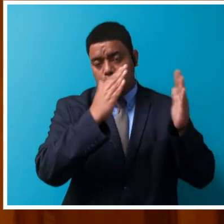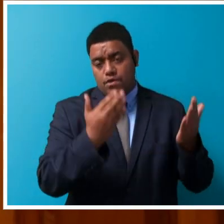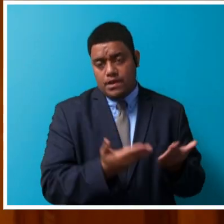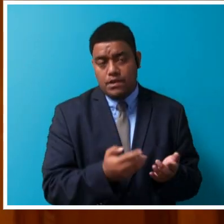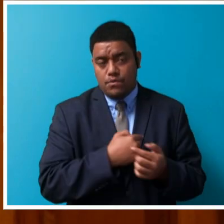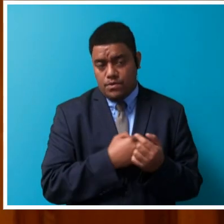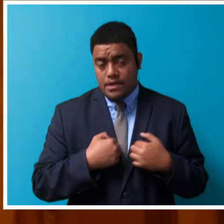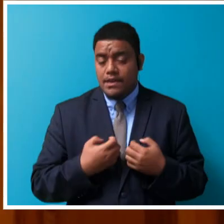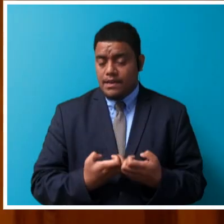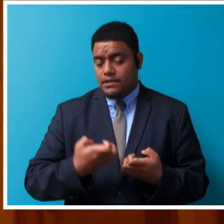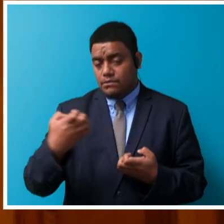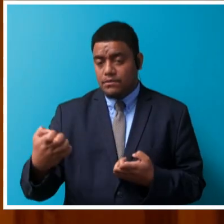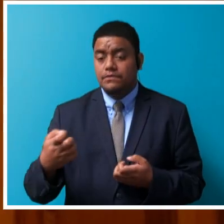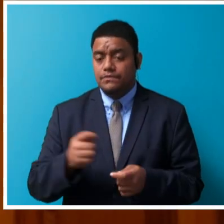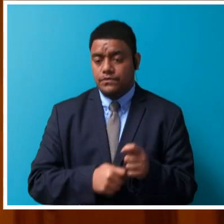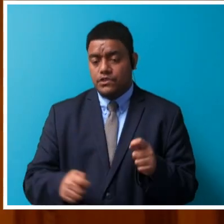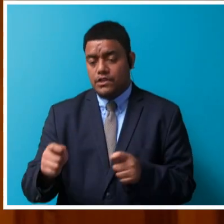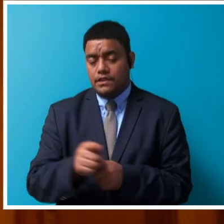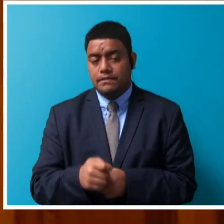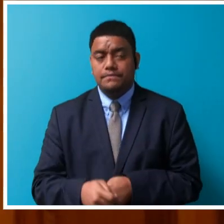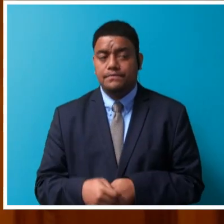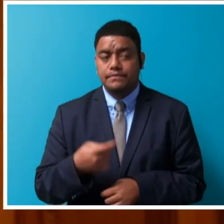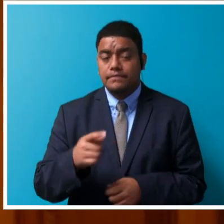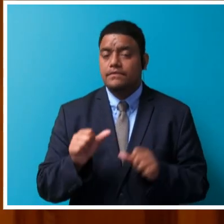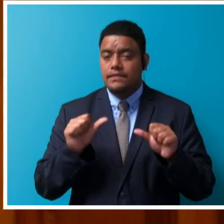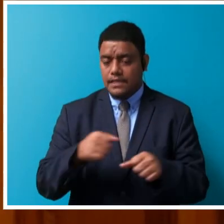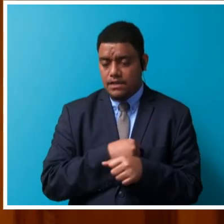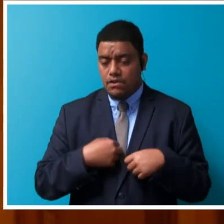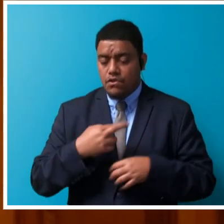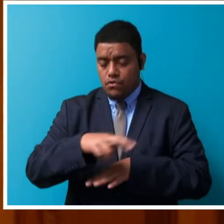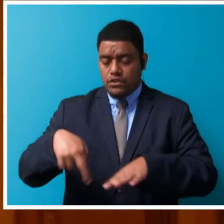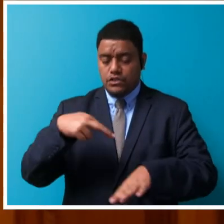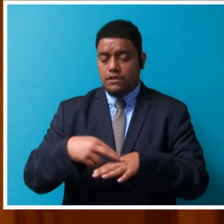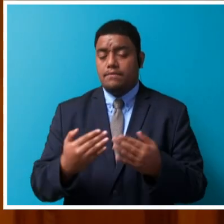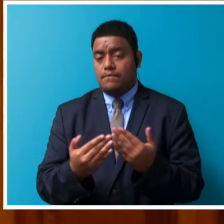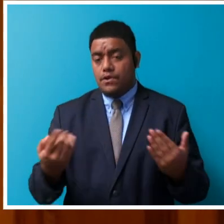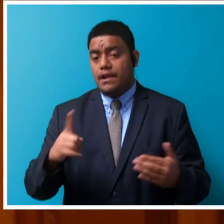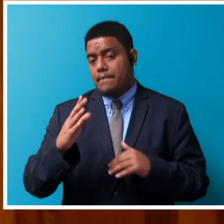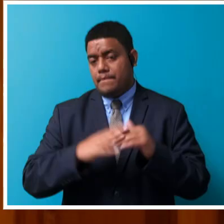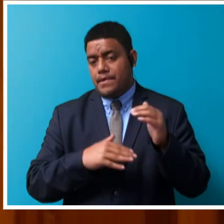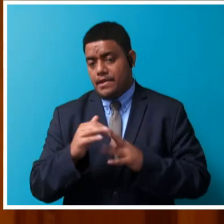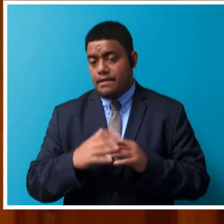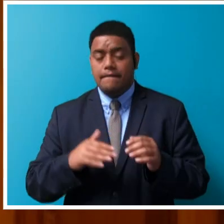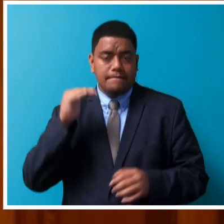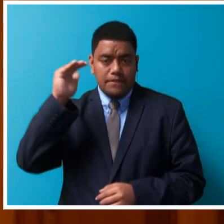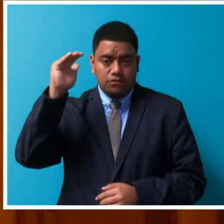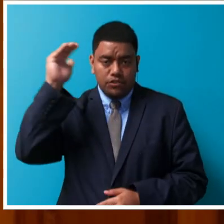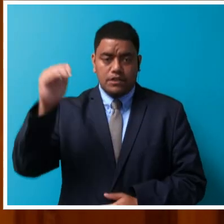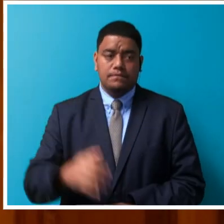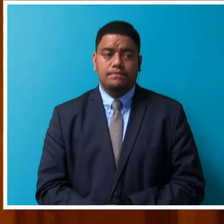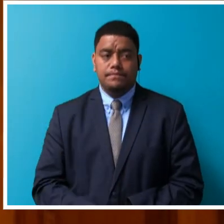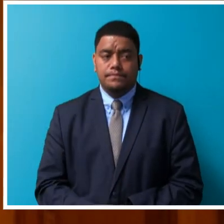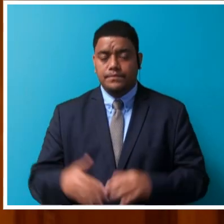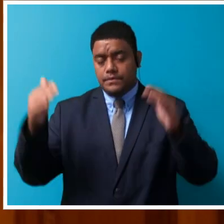are expanding our trade frontiers, defending our regional borders, and building a sustainable future.